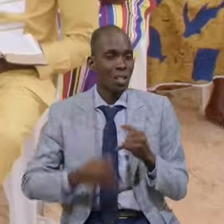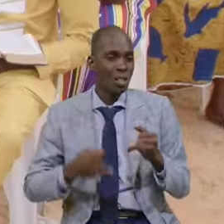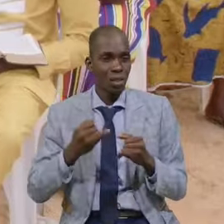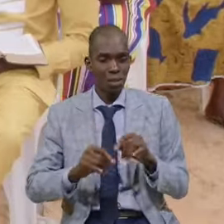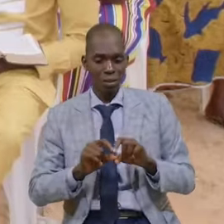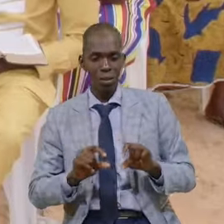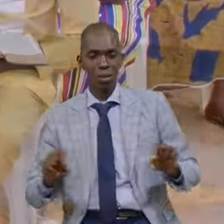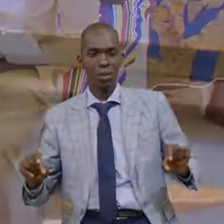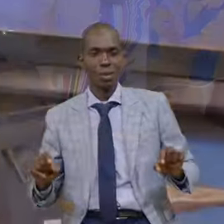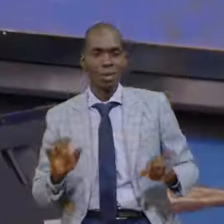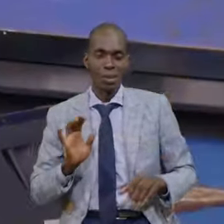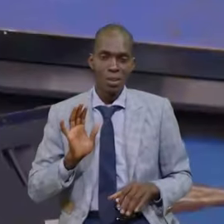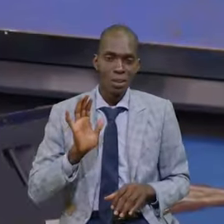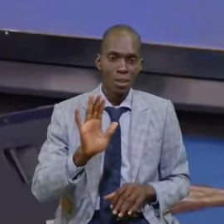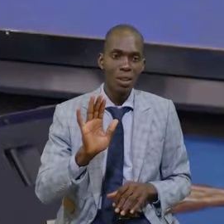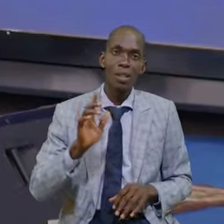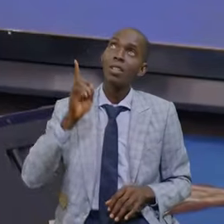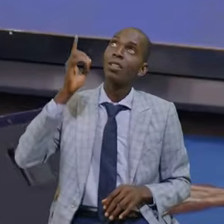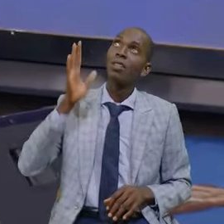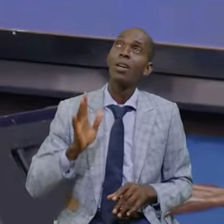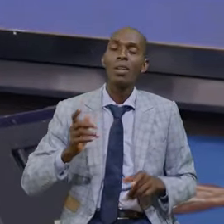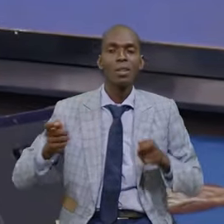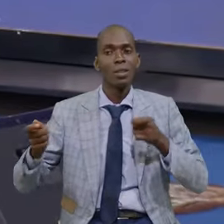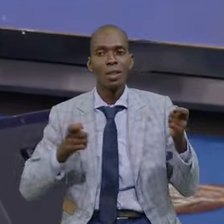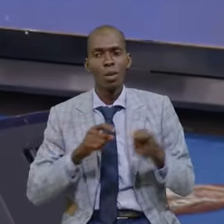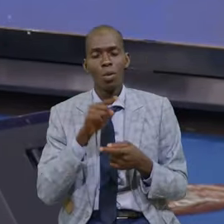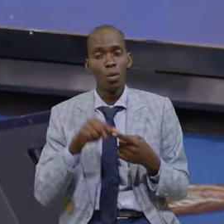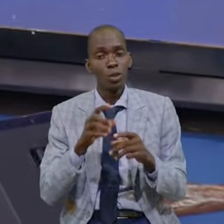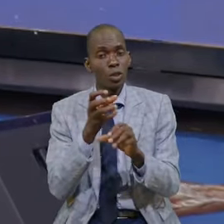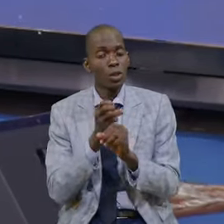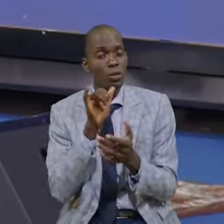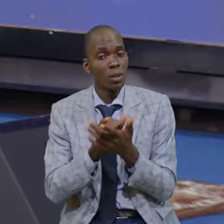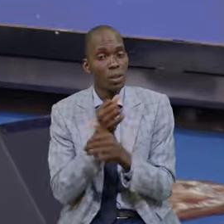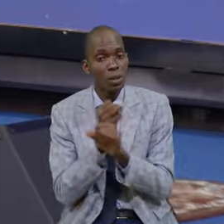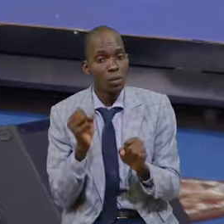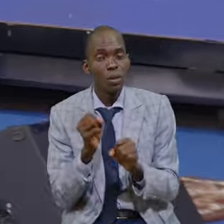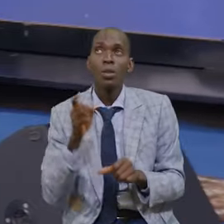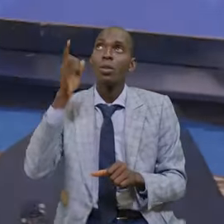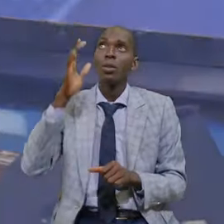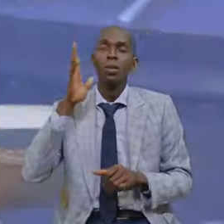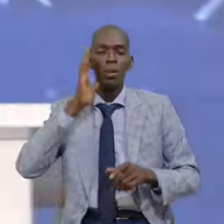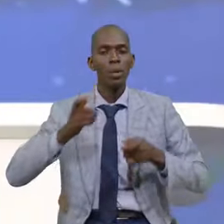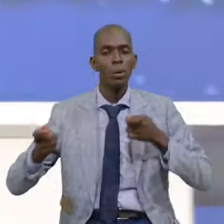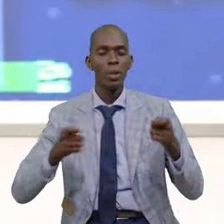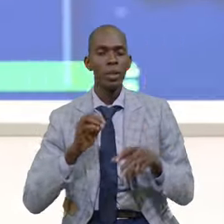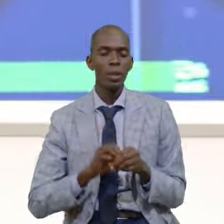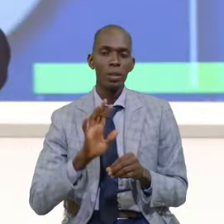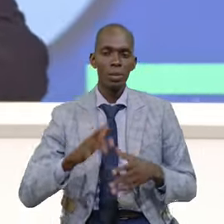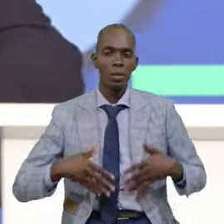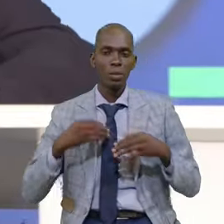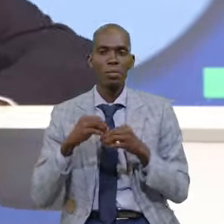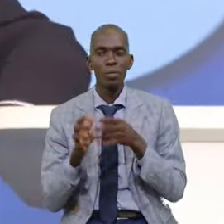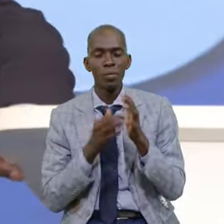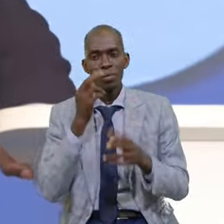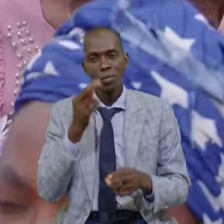Thy God reigneth. And when you receive that salvation, God will reign in your life. Sickness